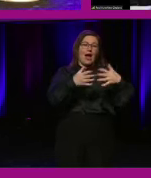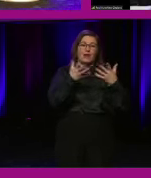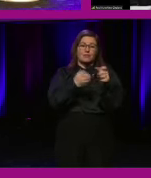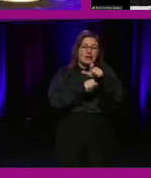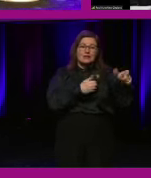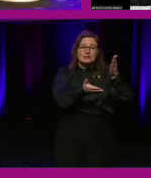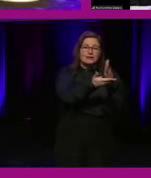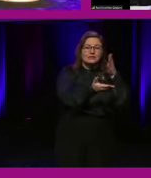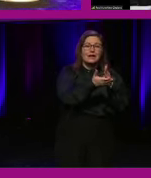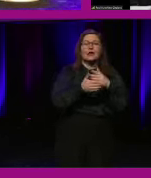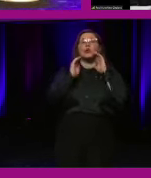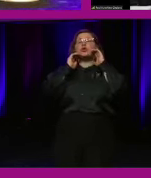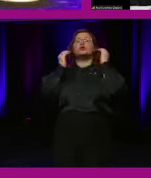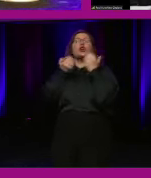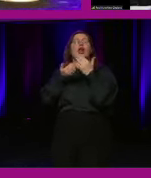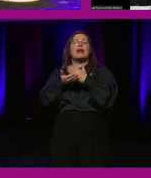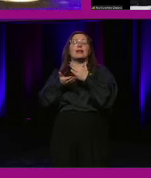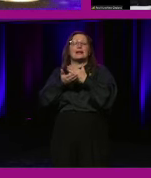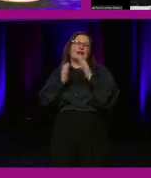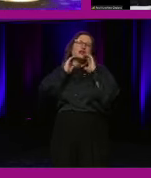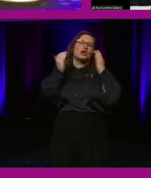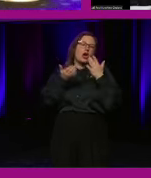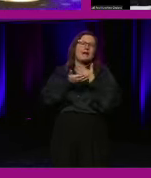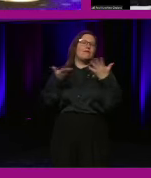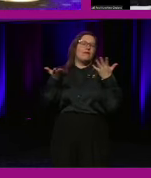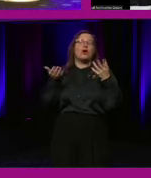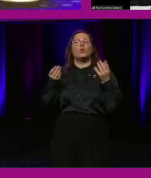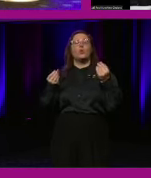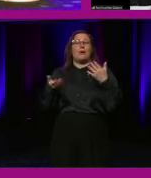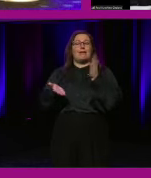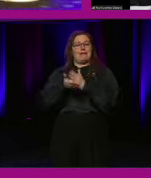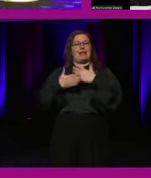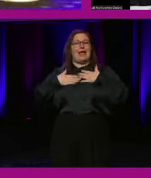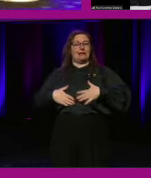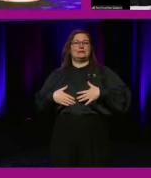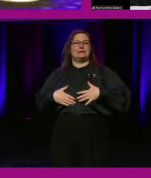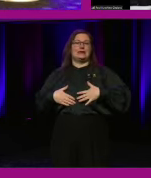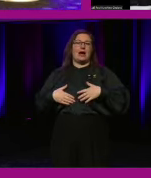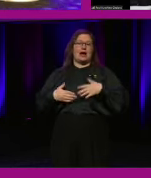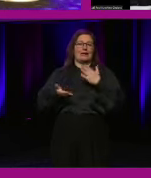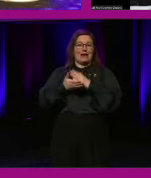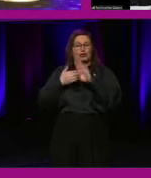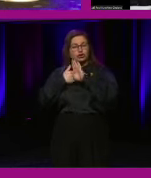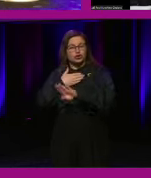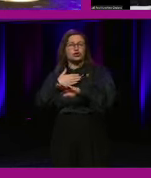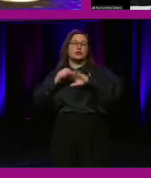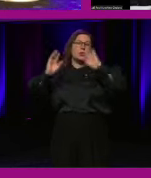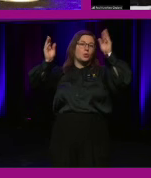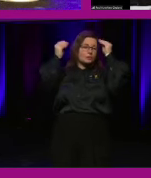social rights such as the right to health care, the right to health protection, the right to